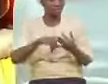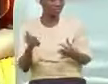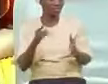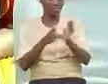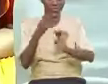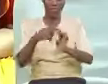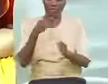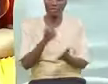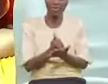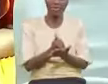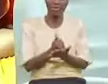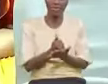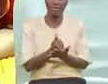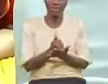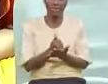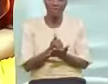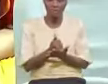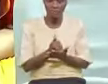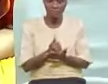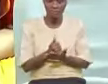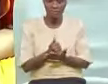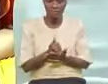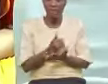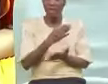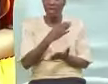Dolele ikele la mano ala buzi.